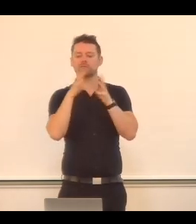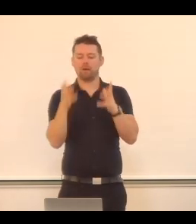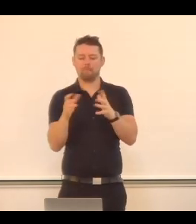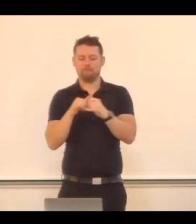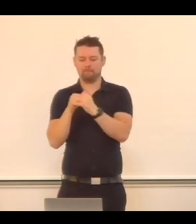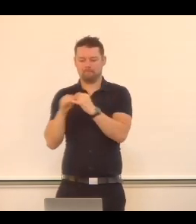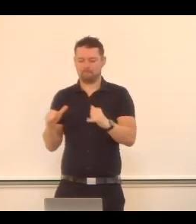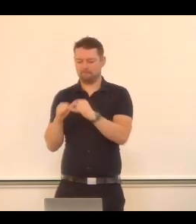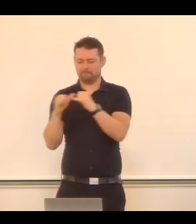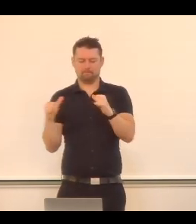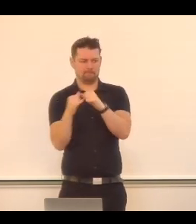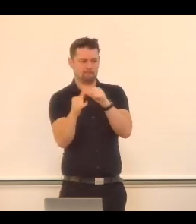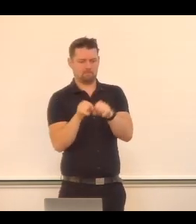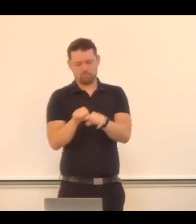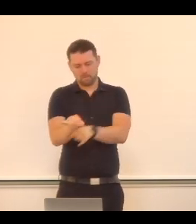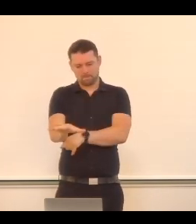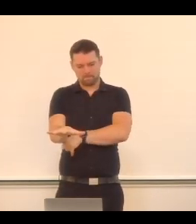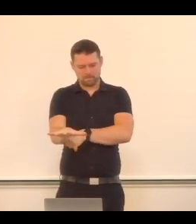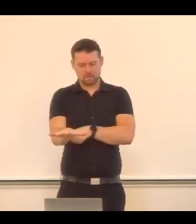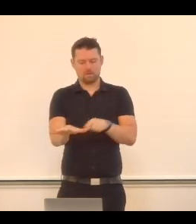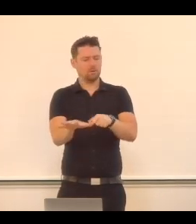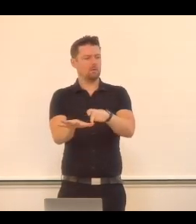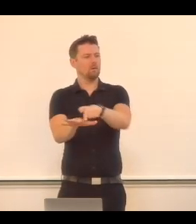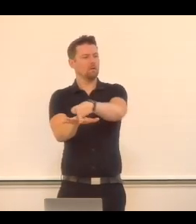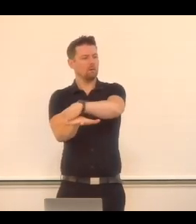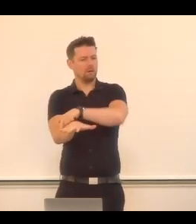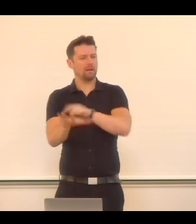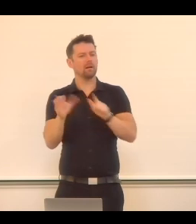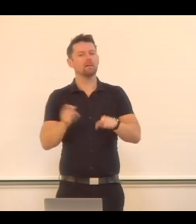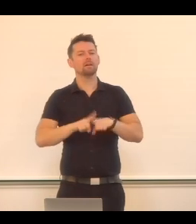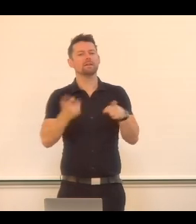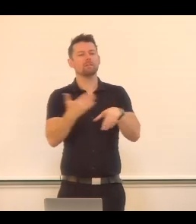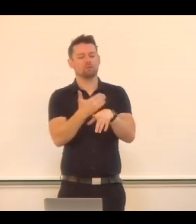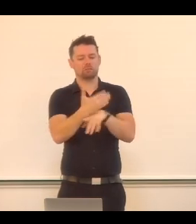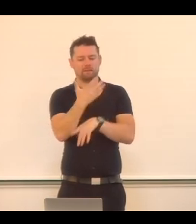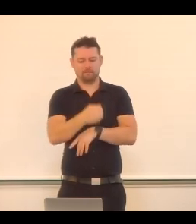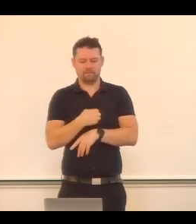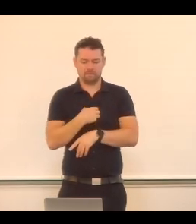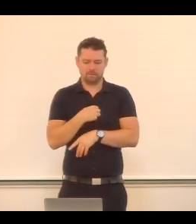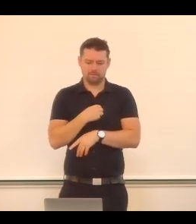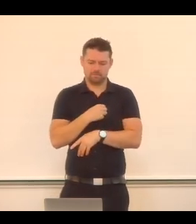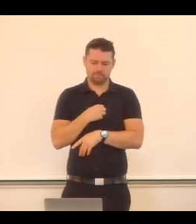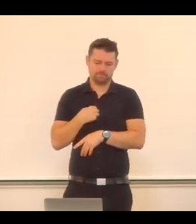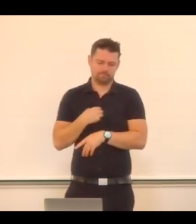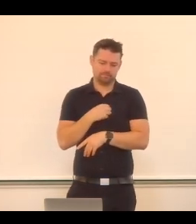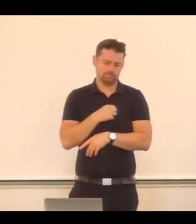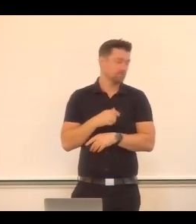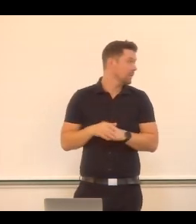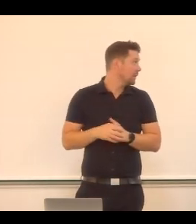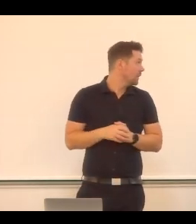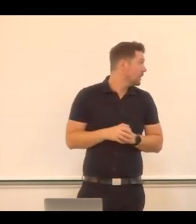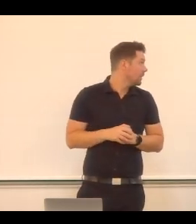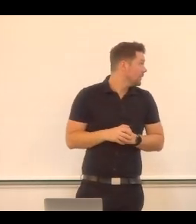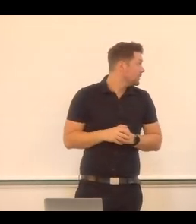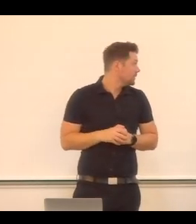out from the hub. And each one of those tents has a specific function. On the right there